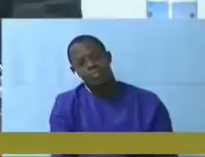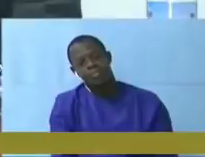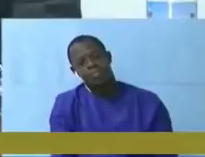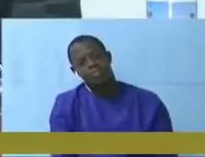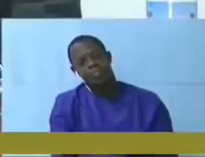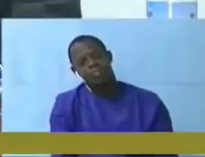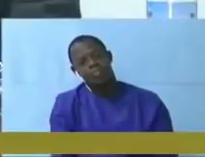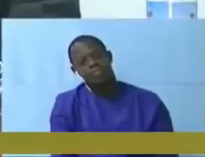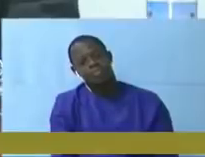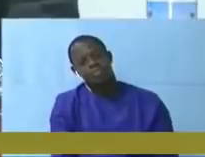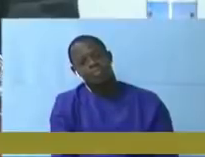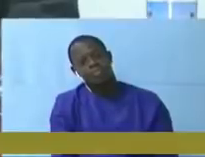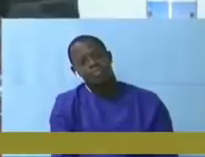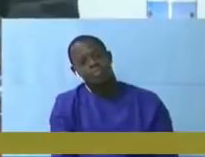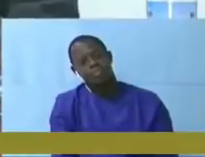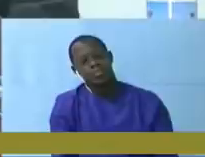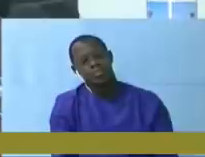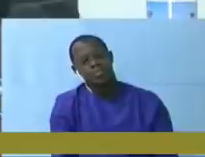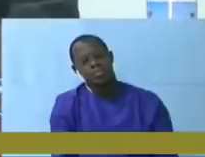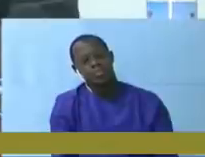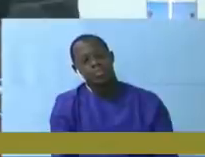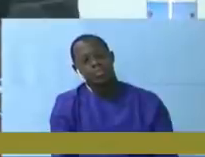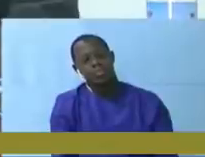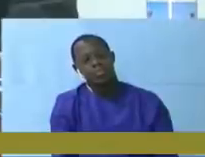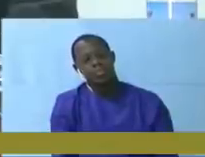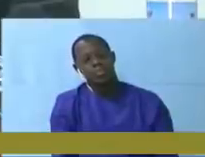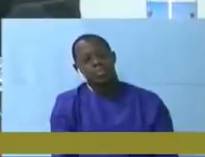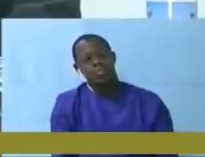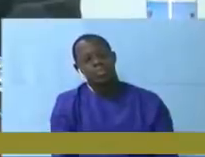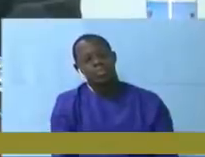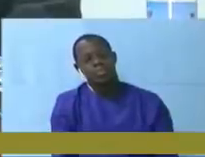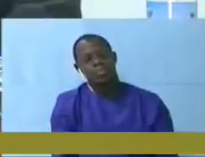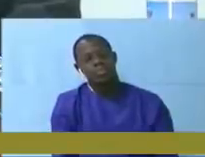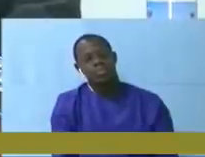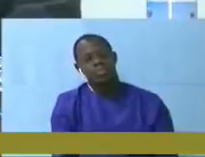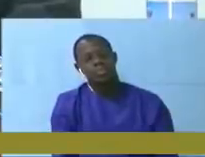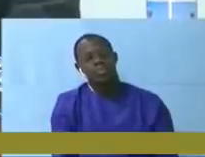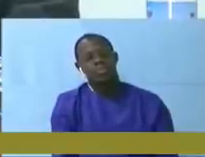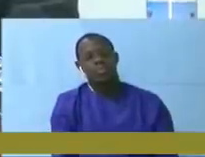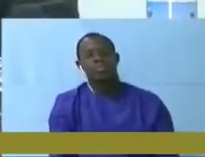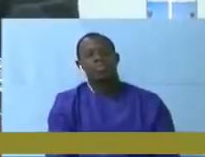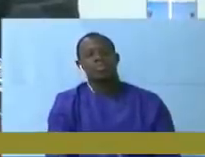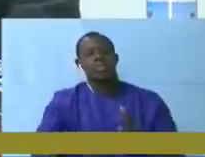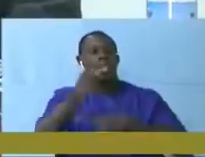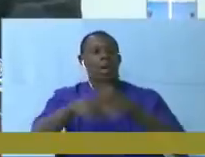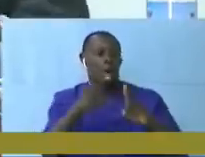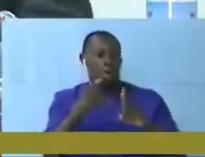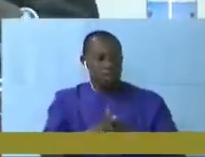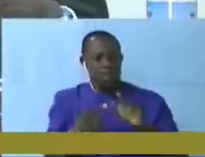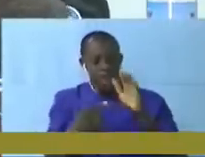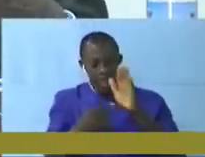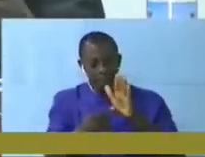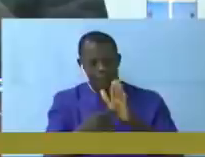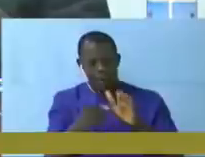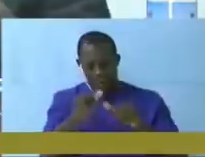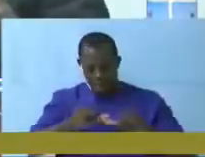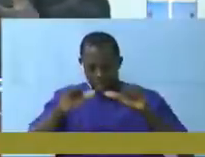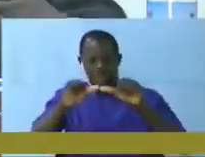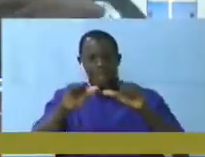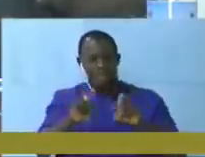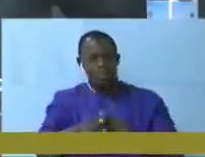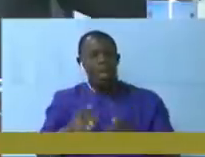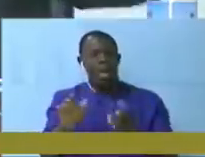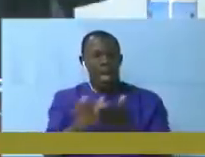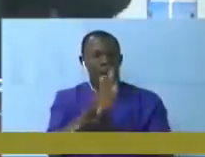And the advantages, according to the elimination, the result of the elimination of this provision, is that the president